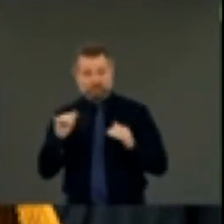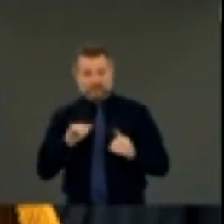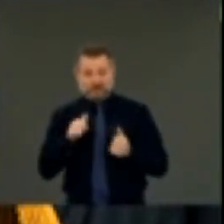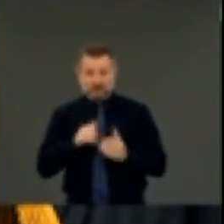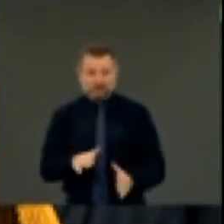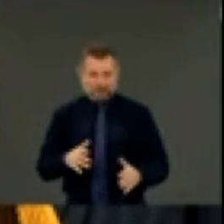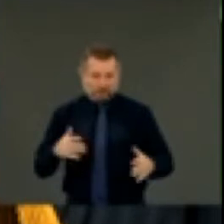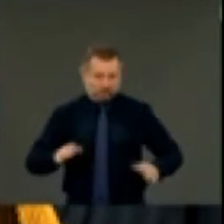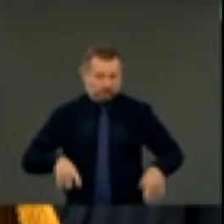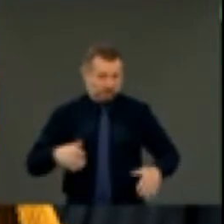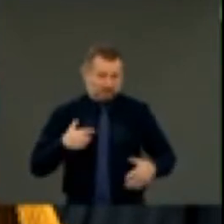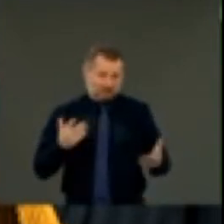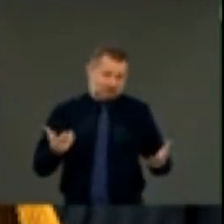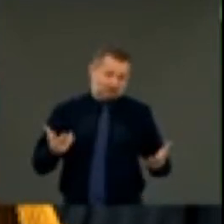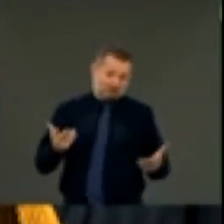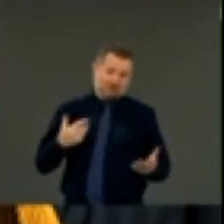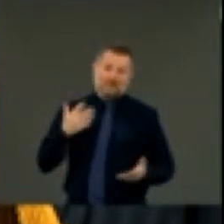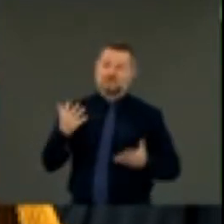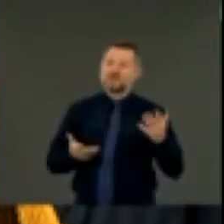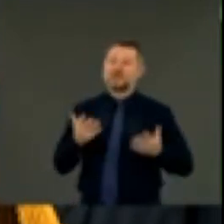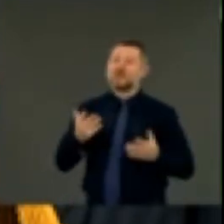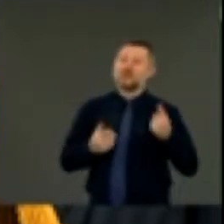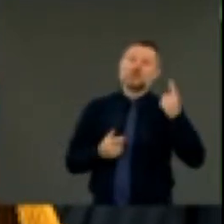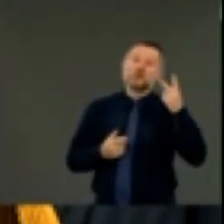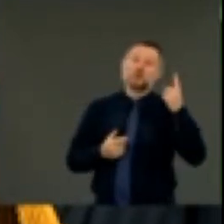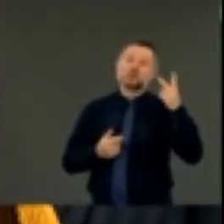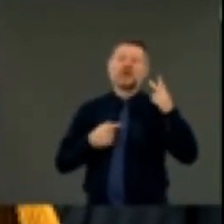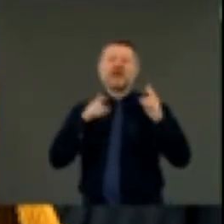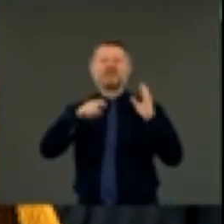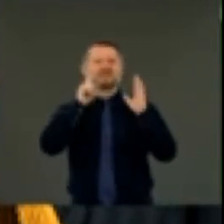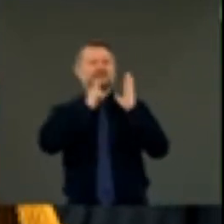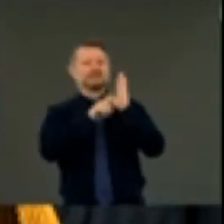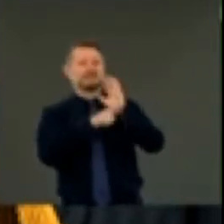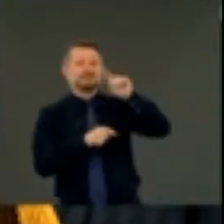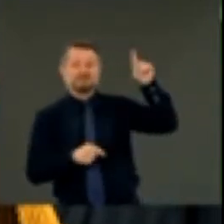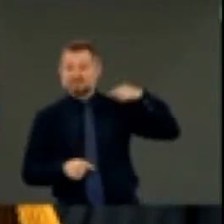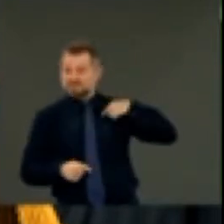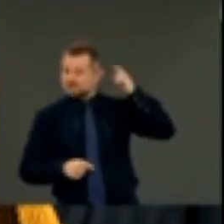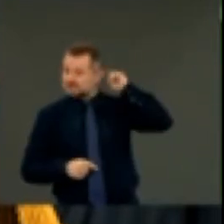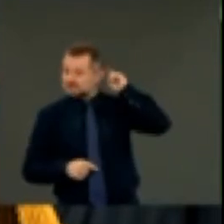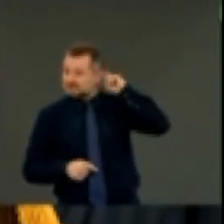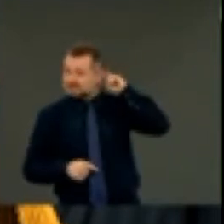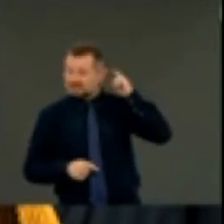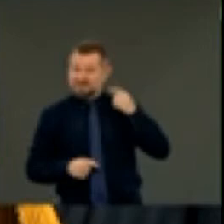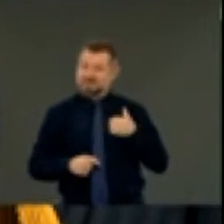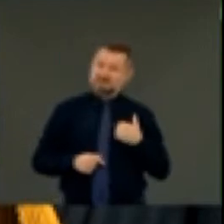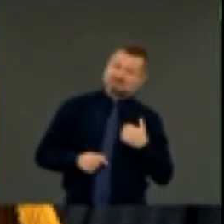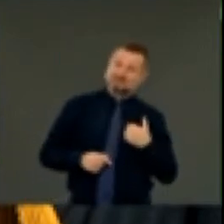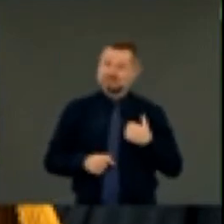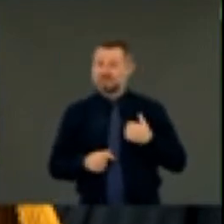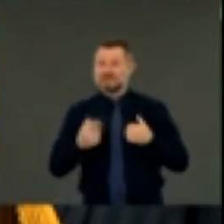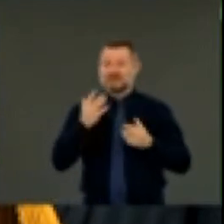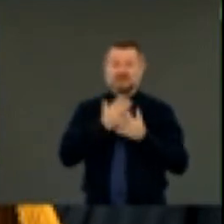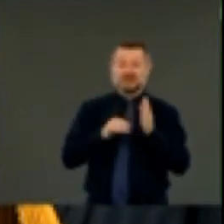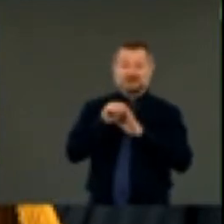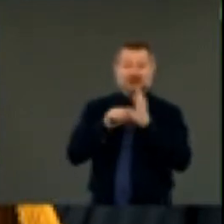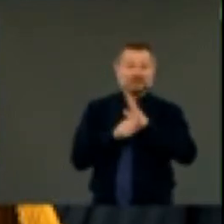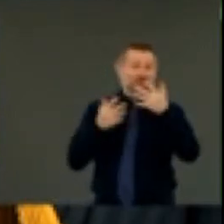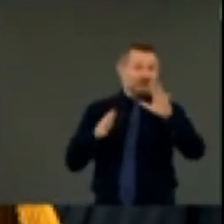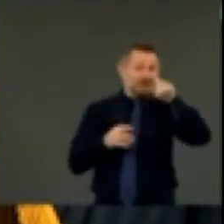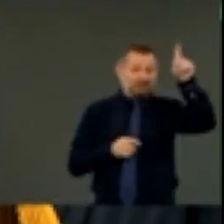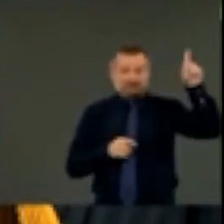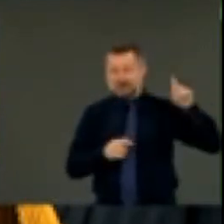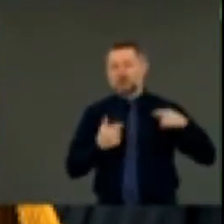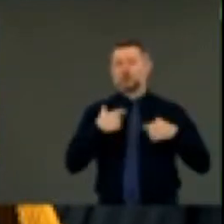not fully informed. I'd have to go back and look. But off the top of my head, I don't know that any state has done this. So I'd love to see New York as the